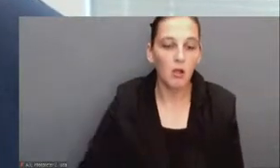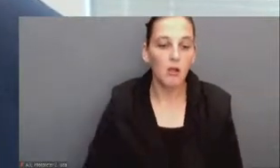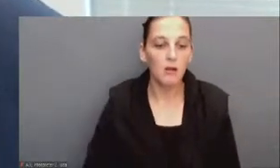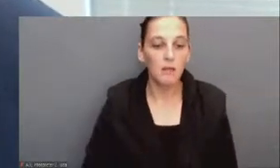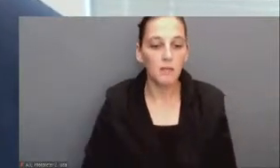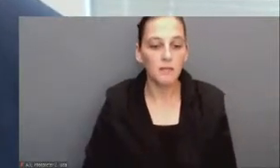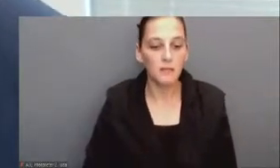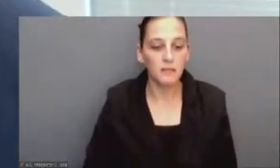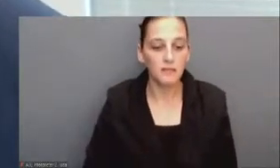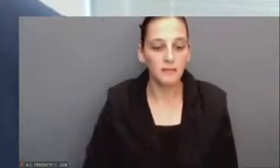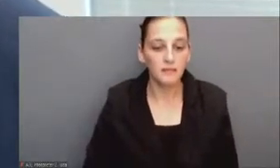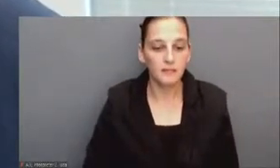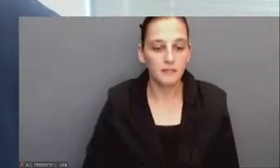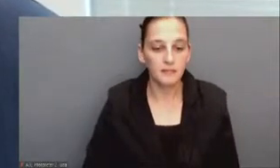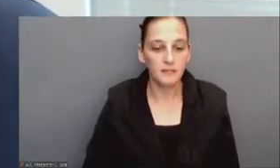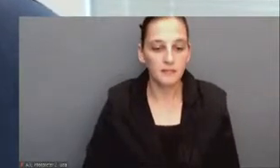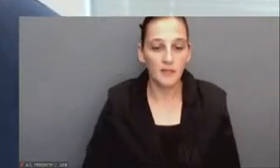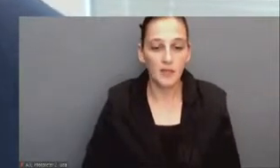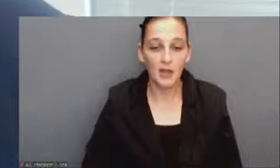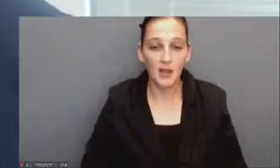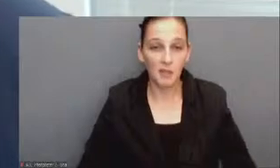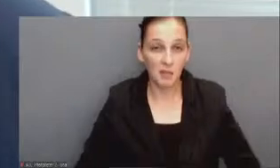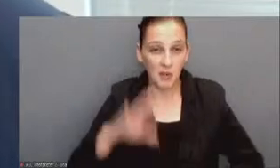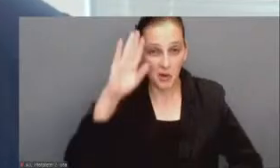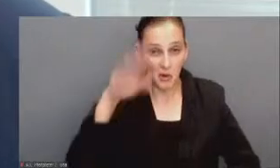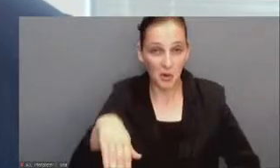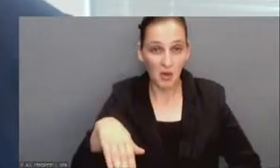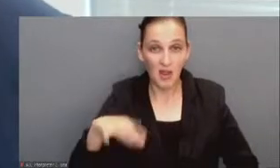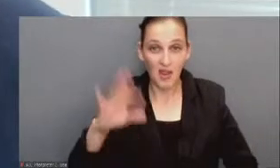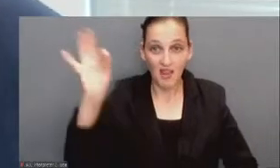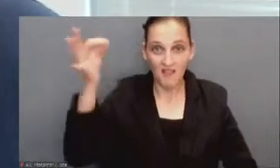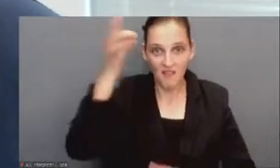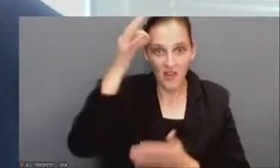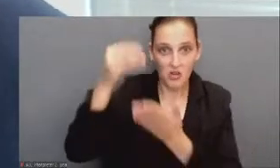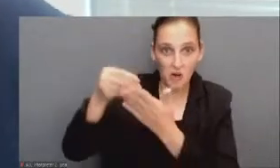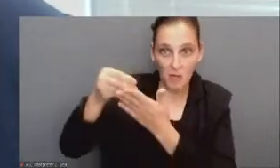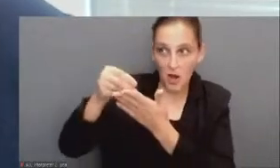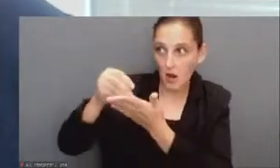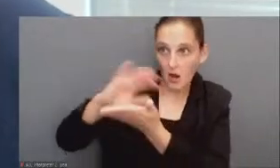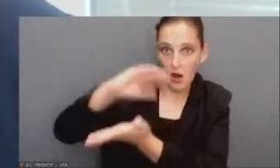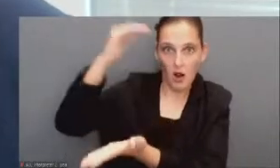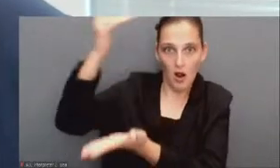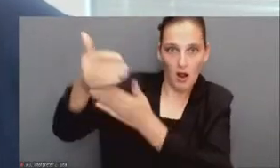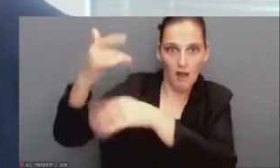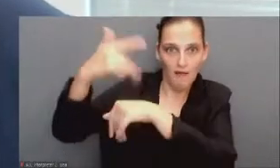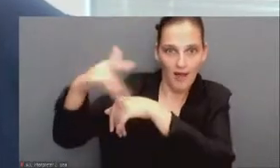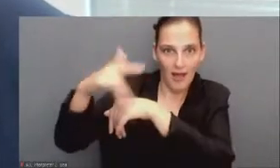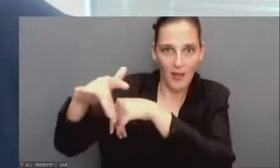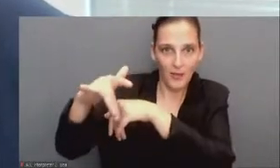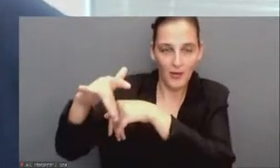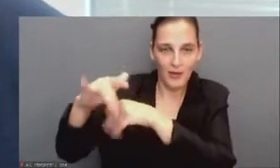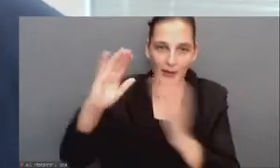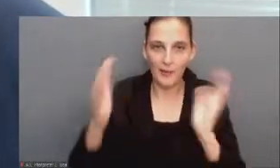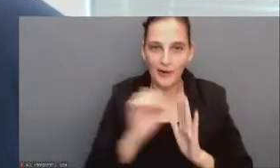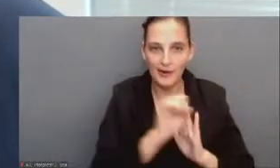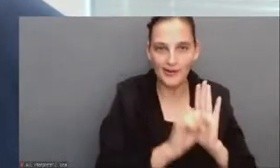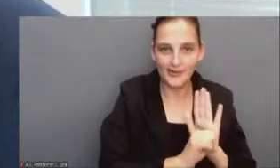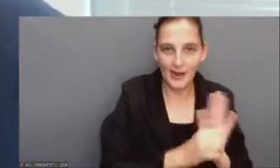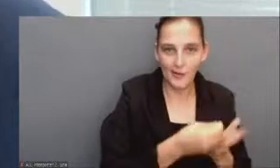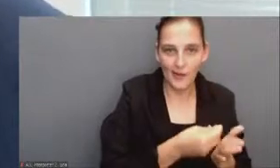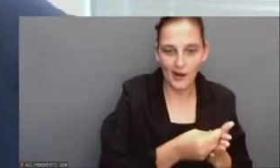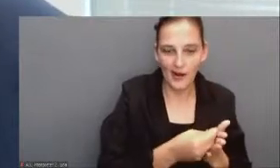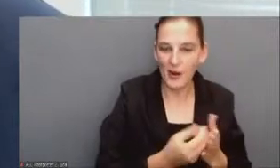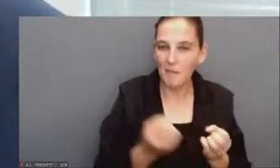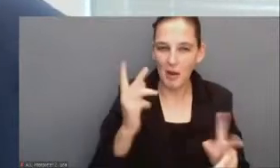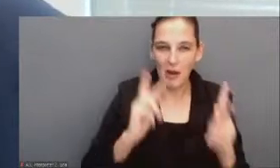there is so much more federal money now than state money in Medicaid. People don't realize how much has gone to one